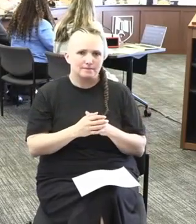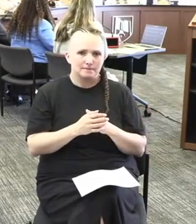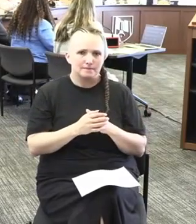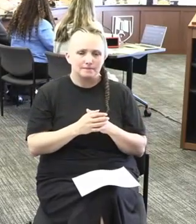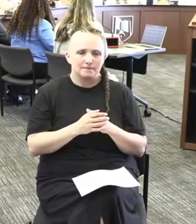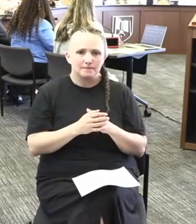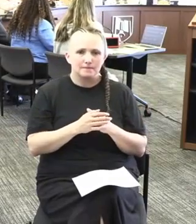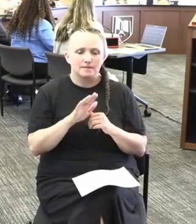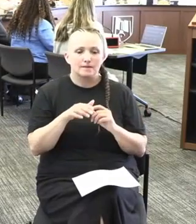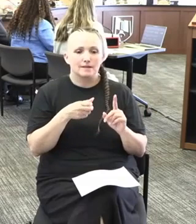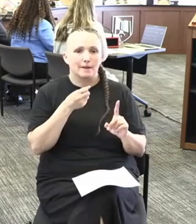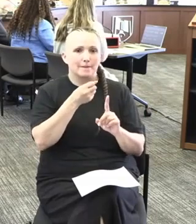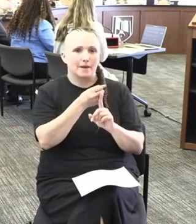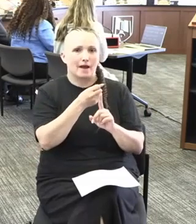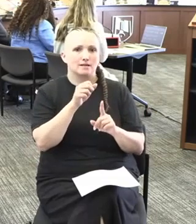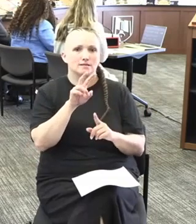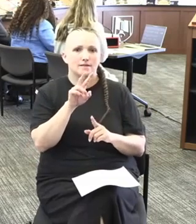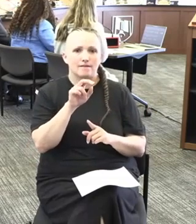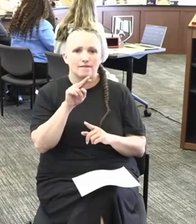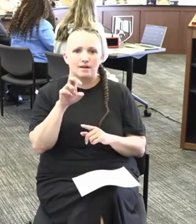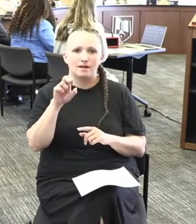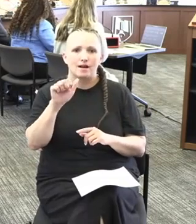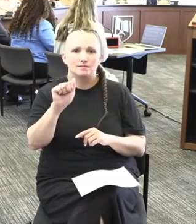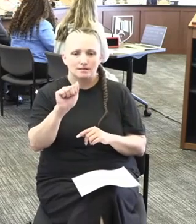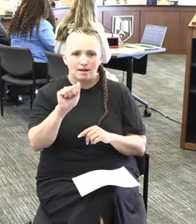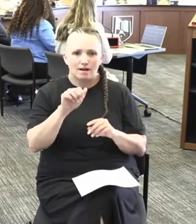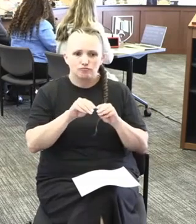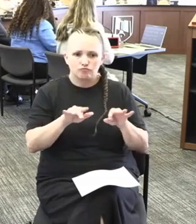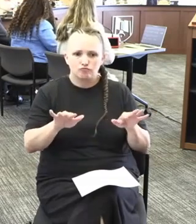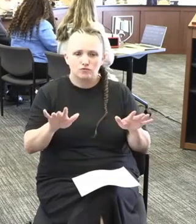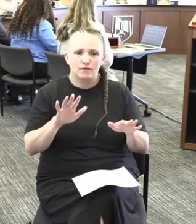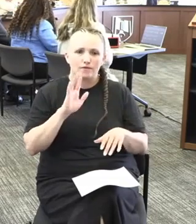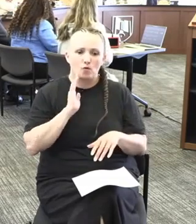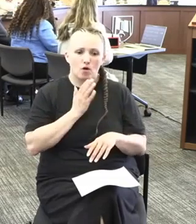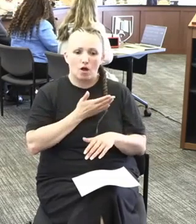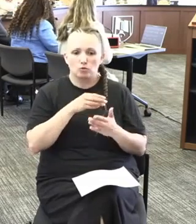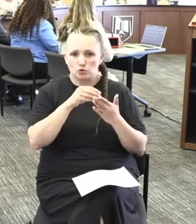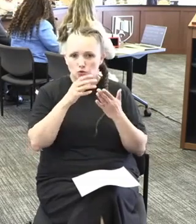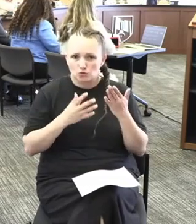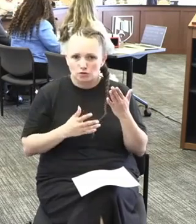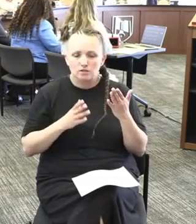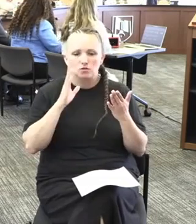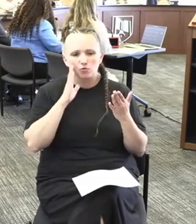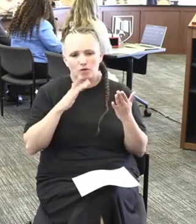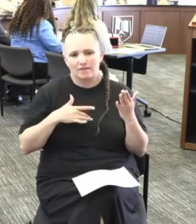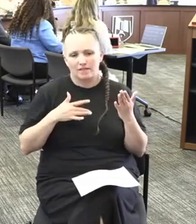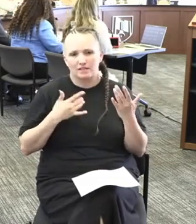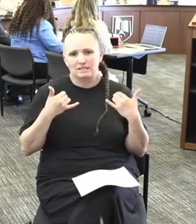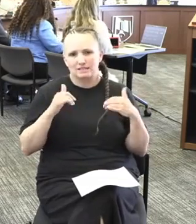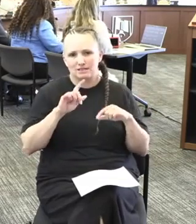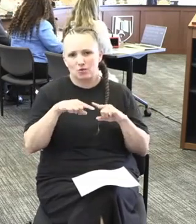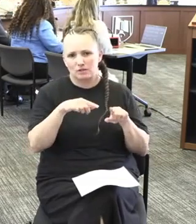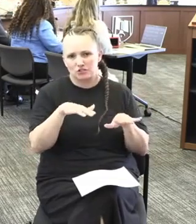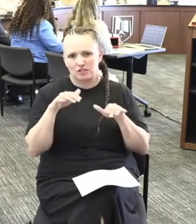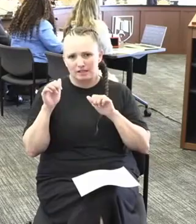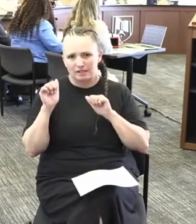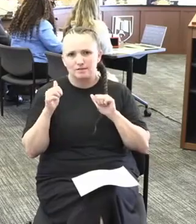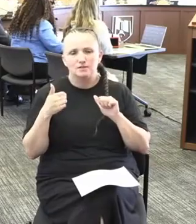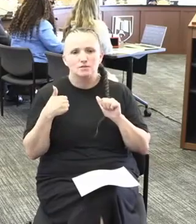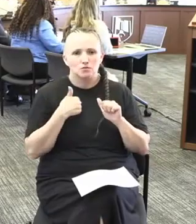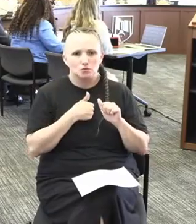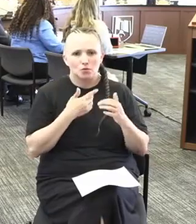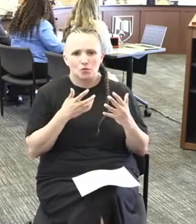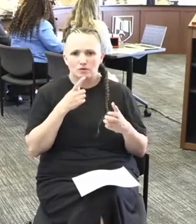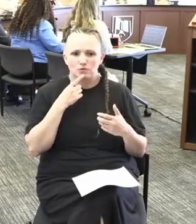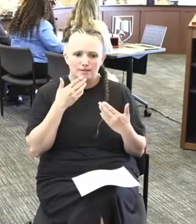The impact Vanessa has had on our students, faculty, department will be felt long after her retirement. We extend our deepest gratitude for